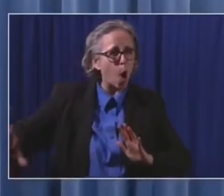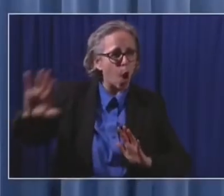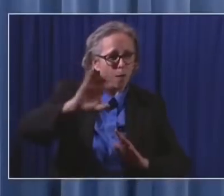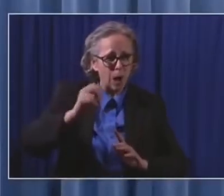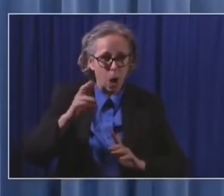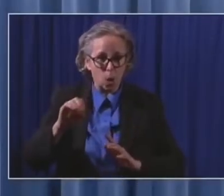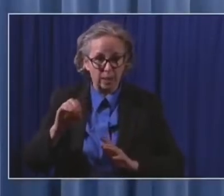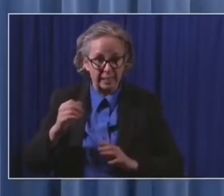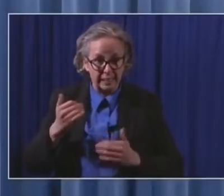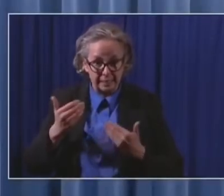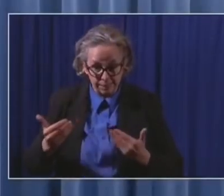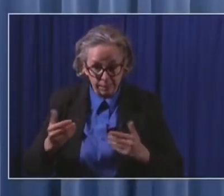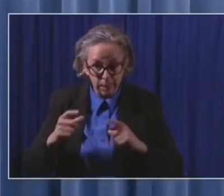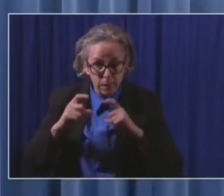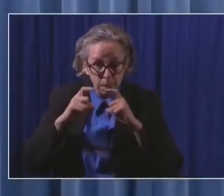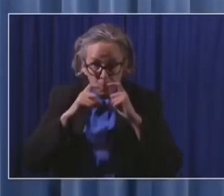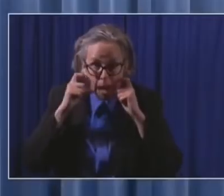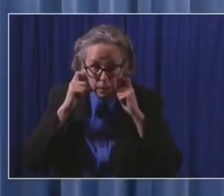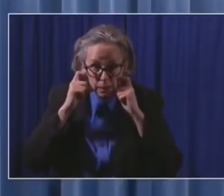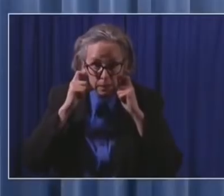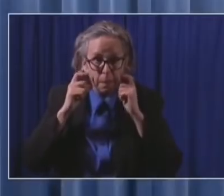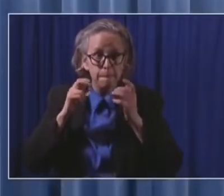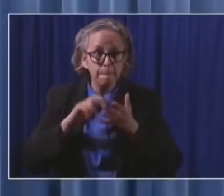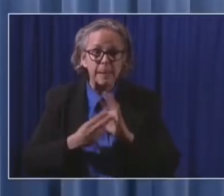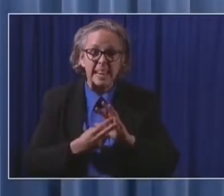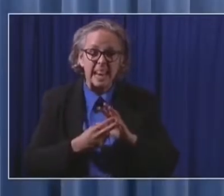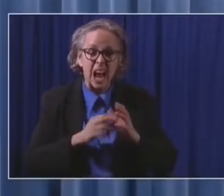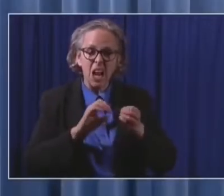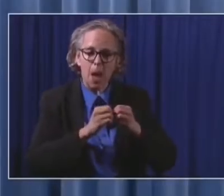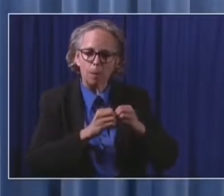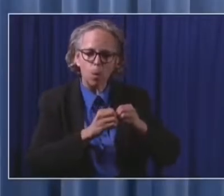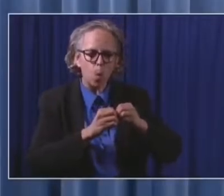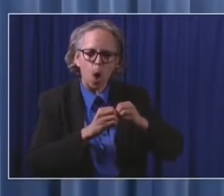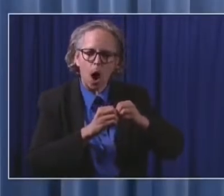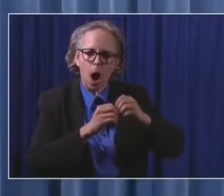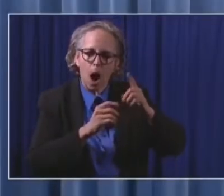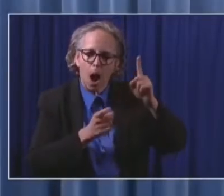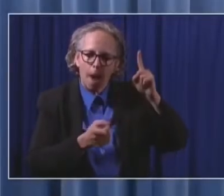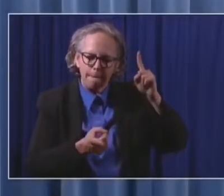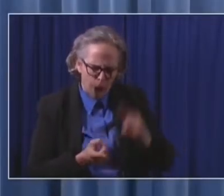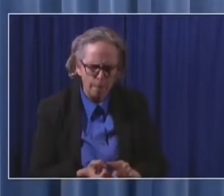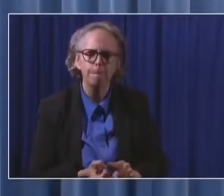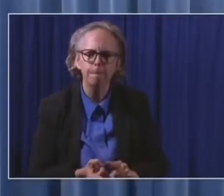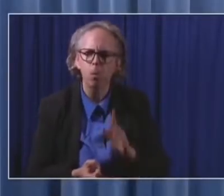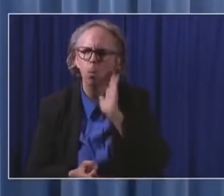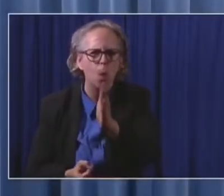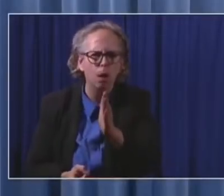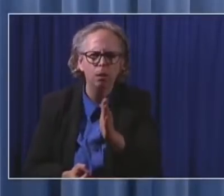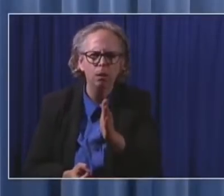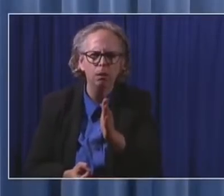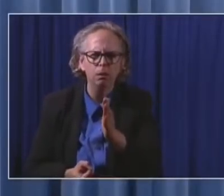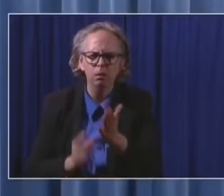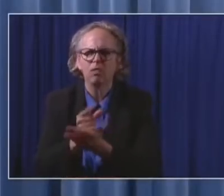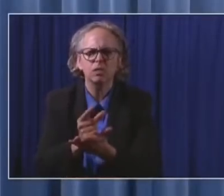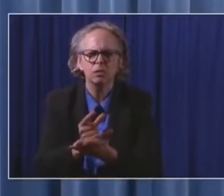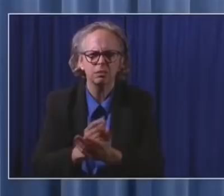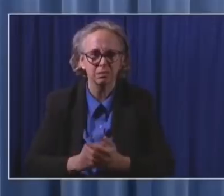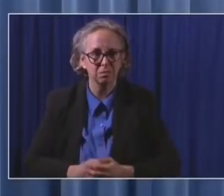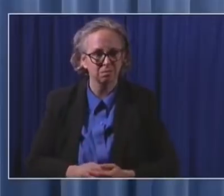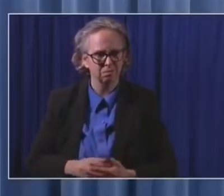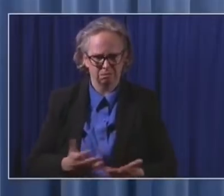said before. If 75 or 80% of the people in the state of Ohio would wear a mask when they're out, we